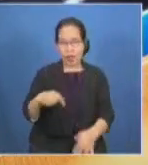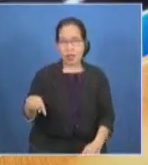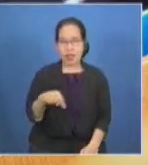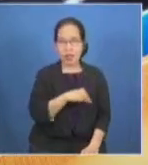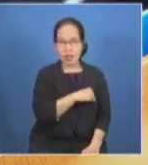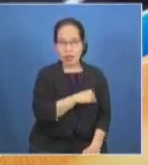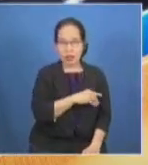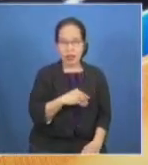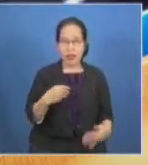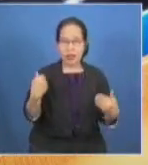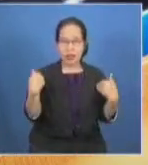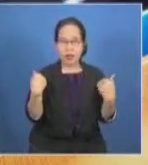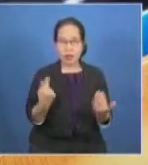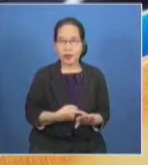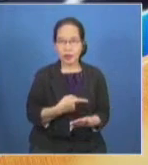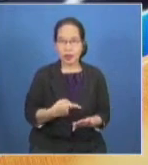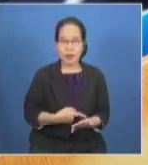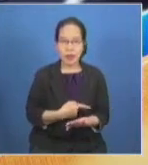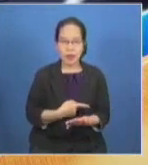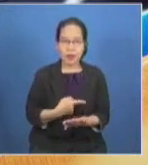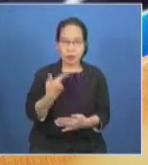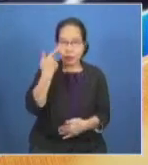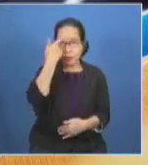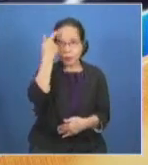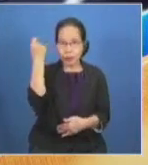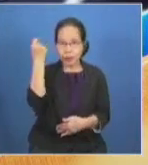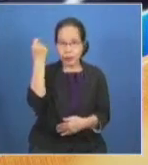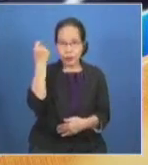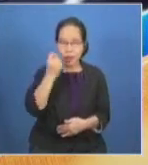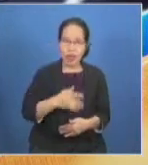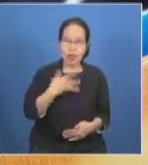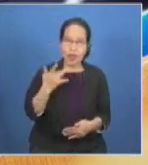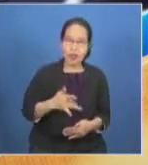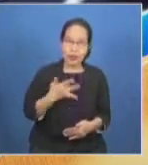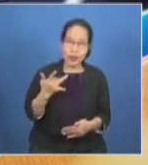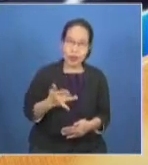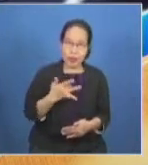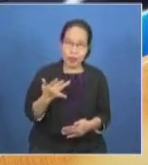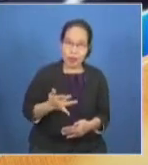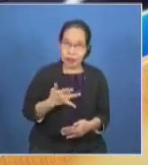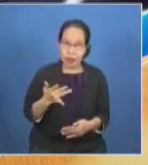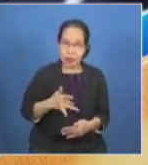because we trust that the Father is the one who can rescue us.